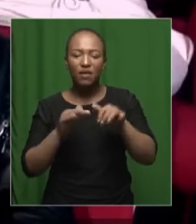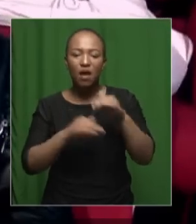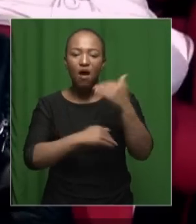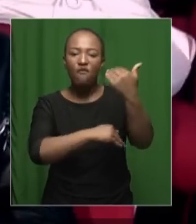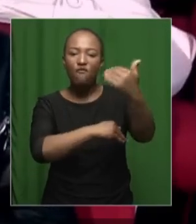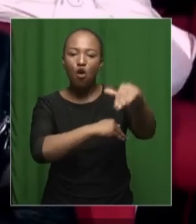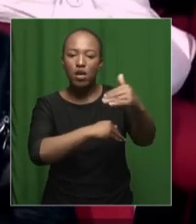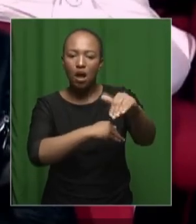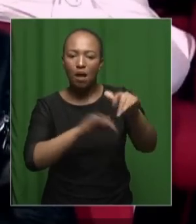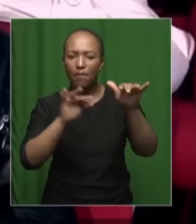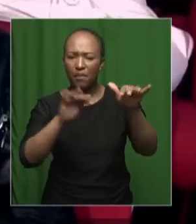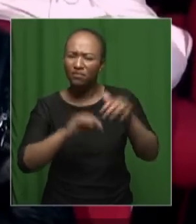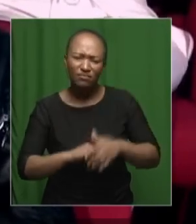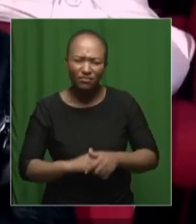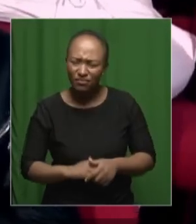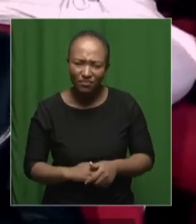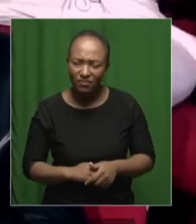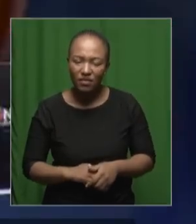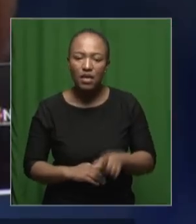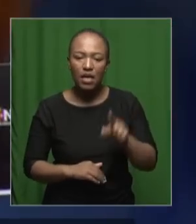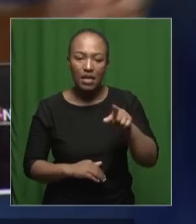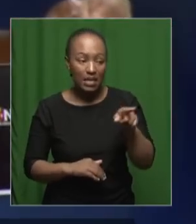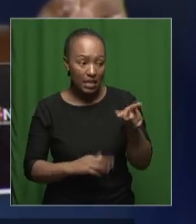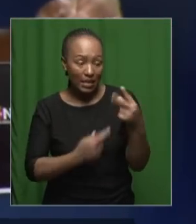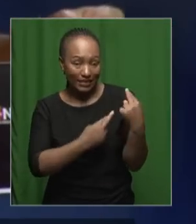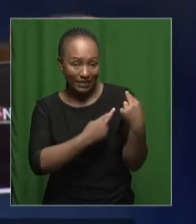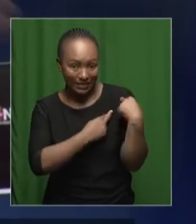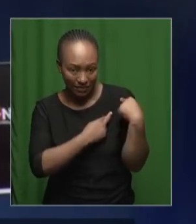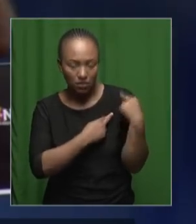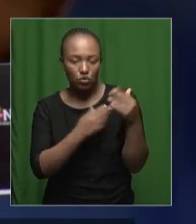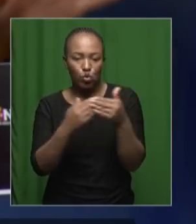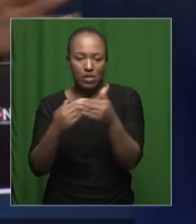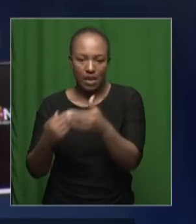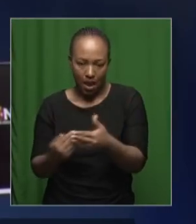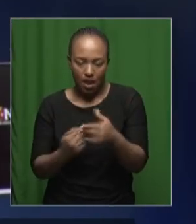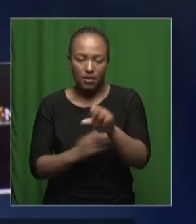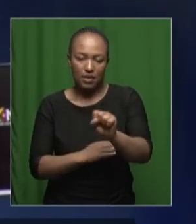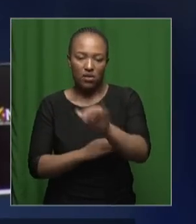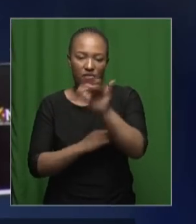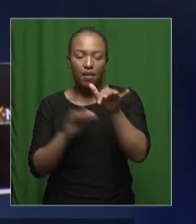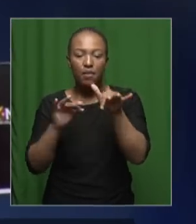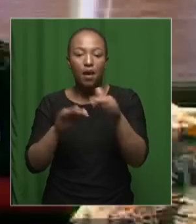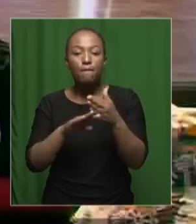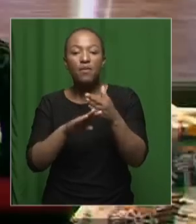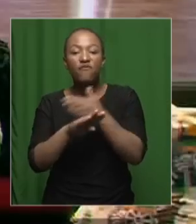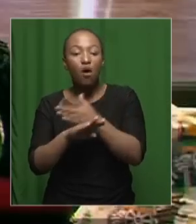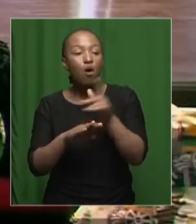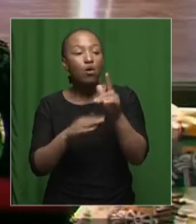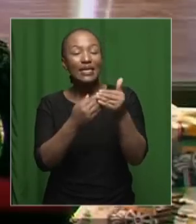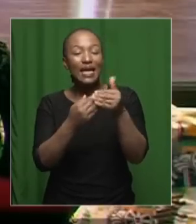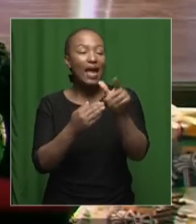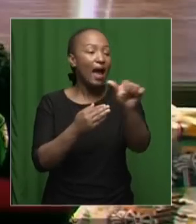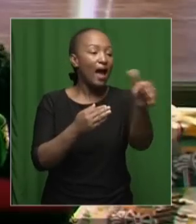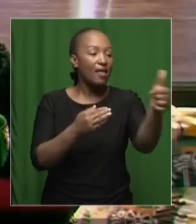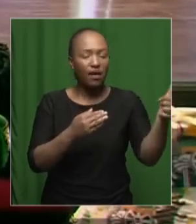a duty to look after South Africa first before he looks after everybody. So I don't care.